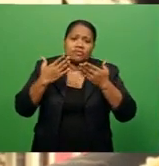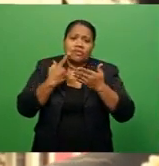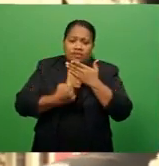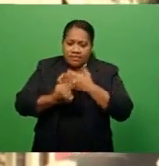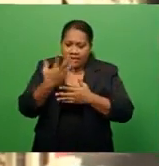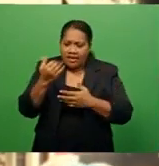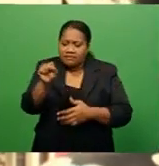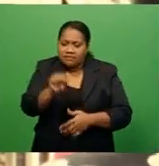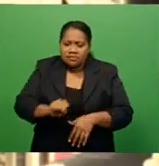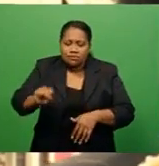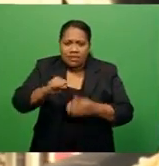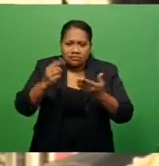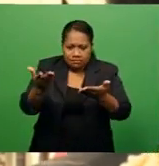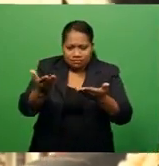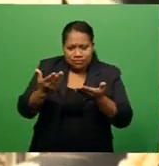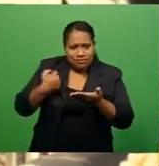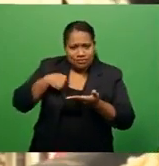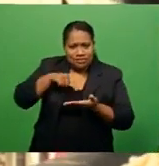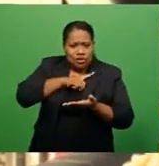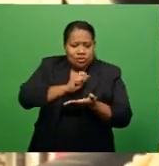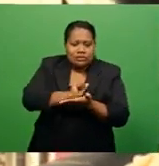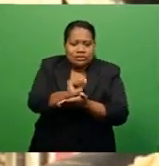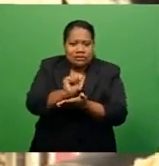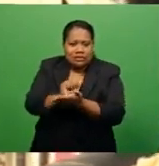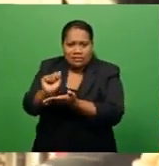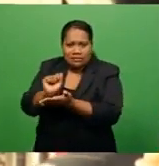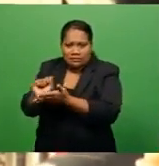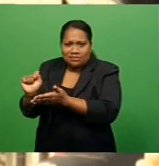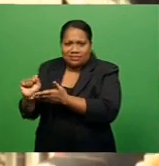has been allocated for us to sell our produce.